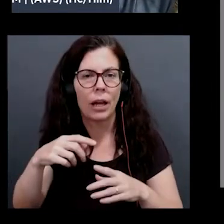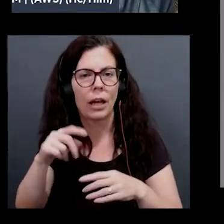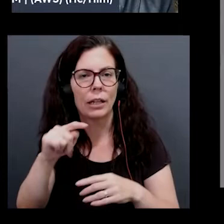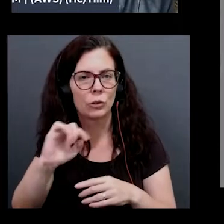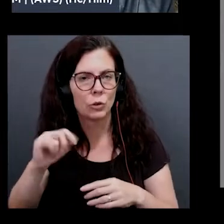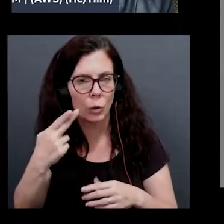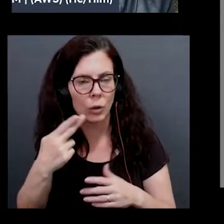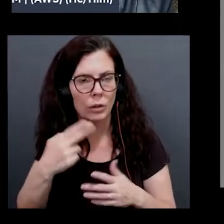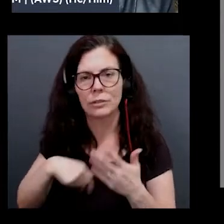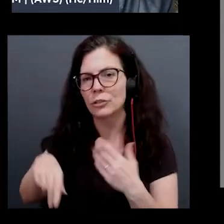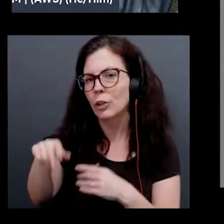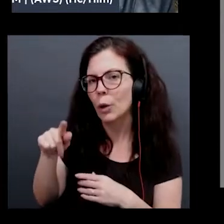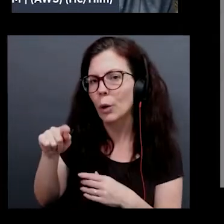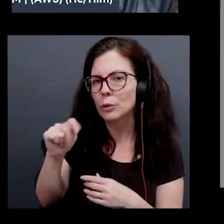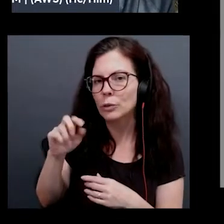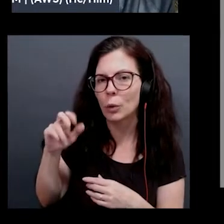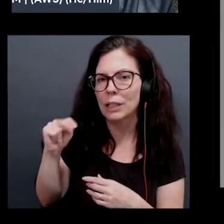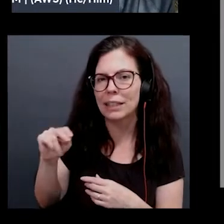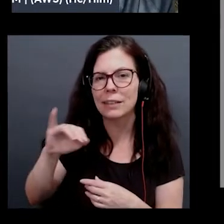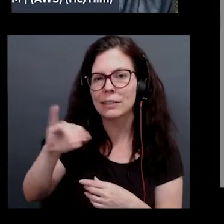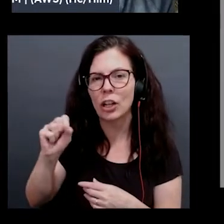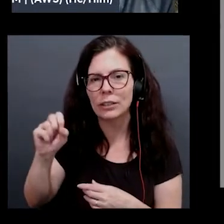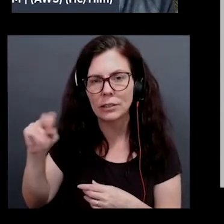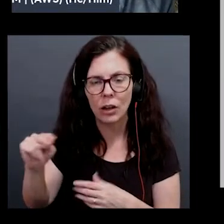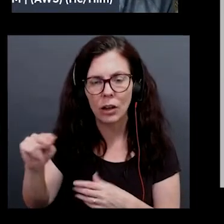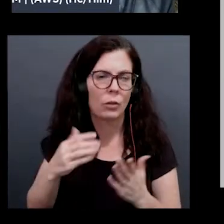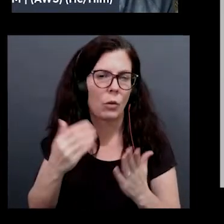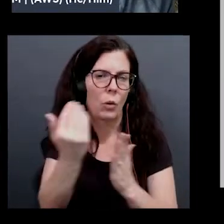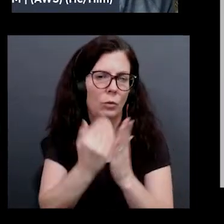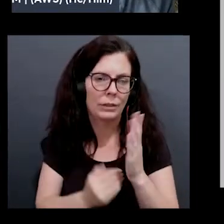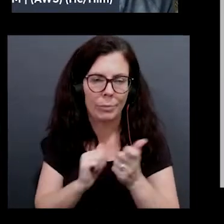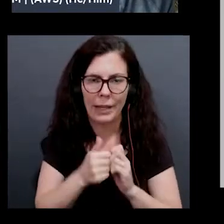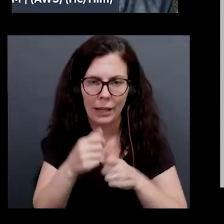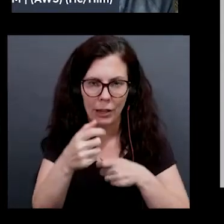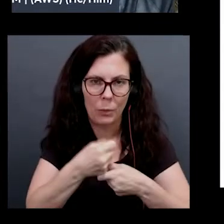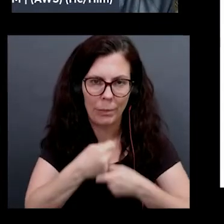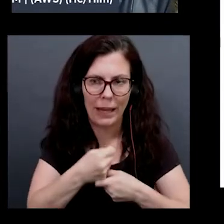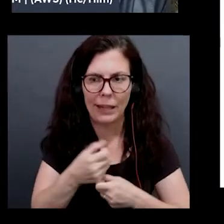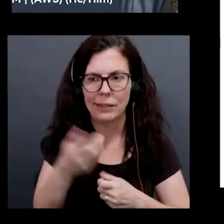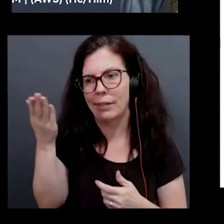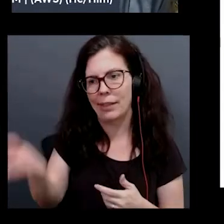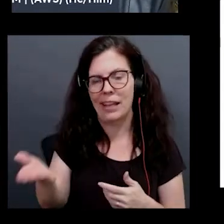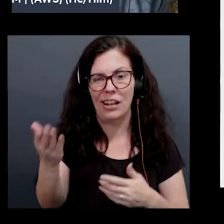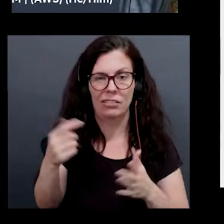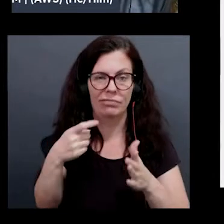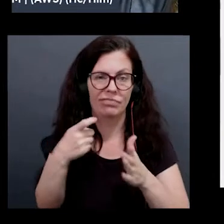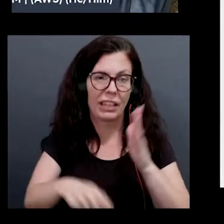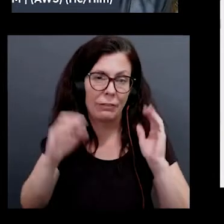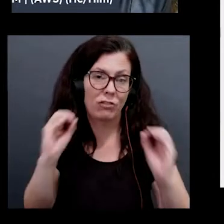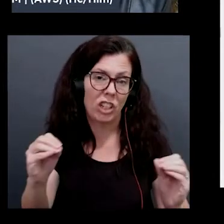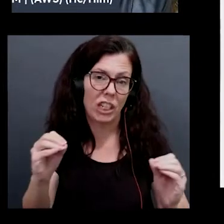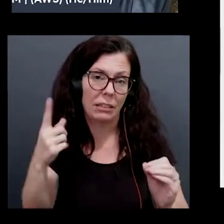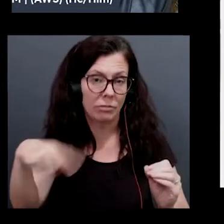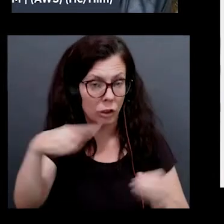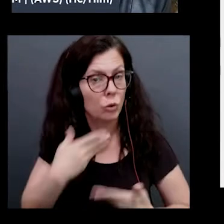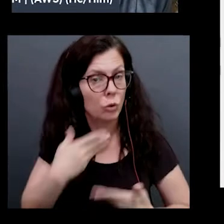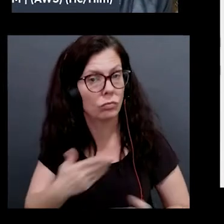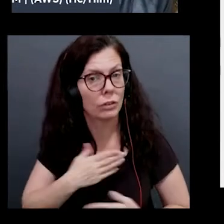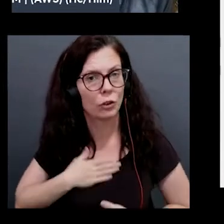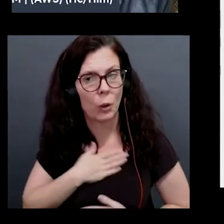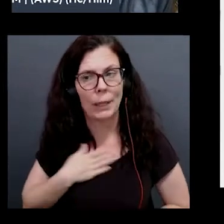or recipes of how we made it. All this you can find in here, free to enjoy. And so I have a little notebook